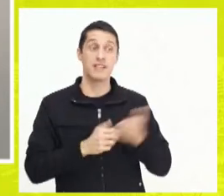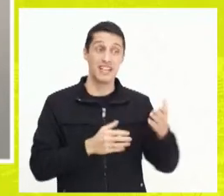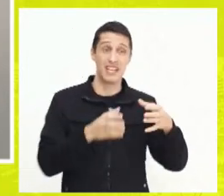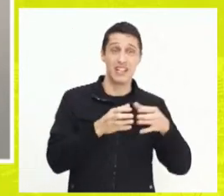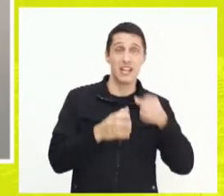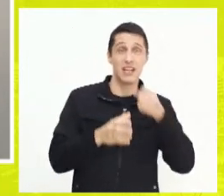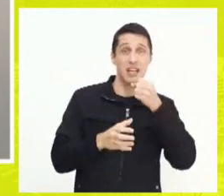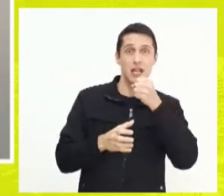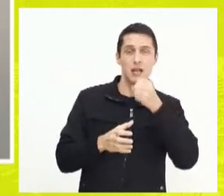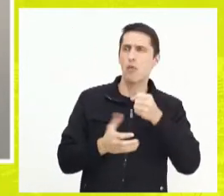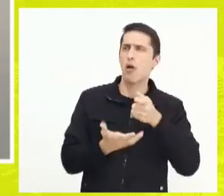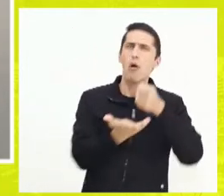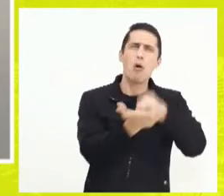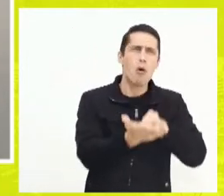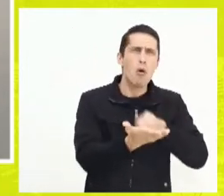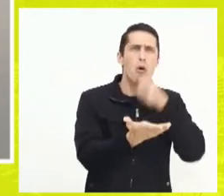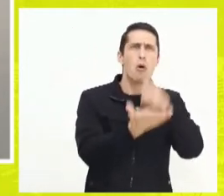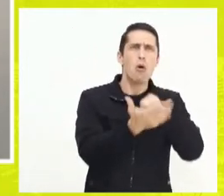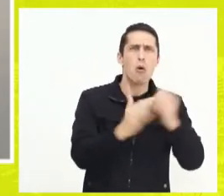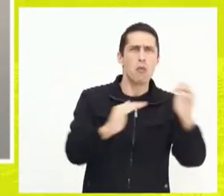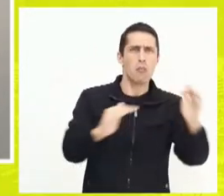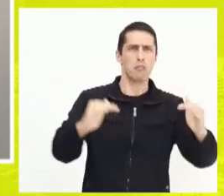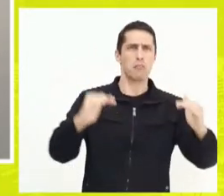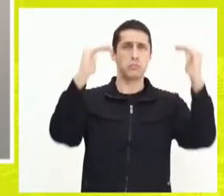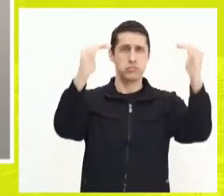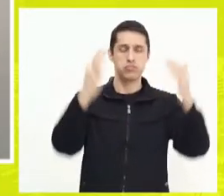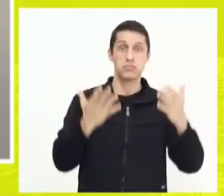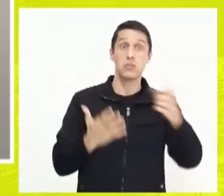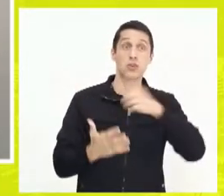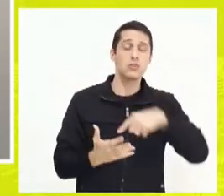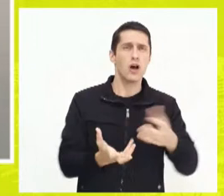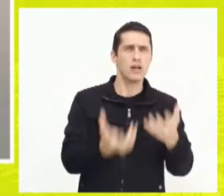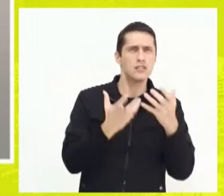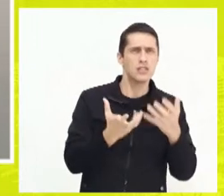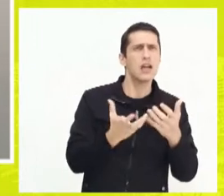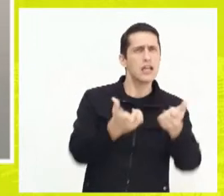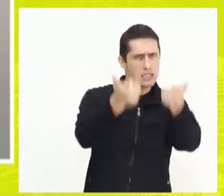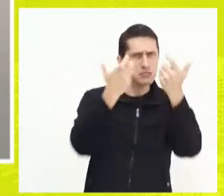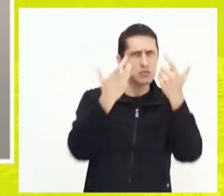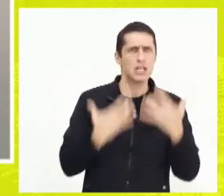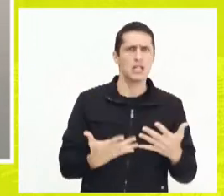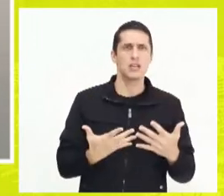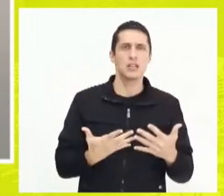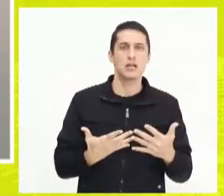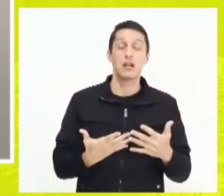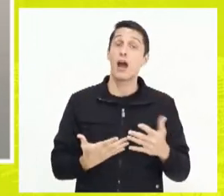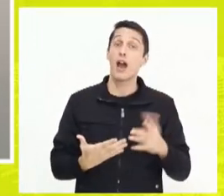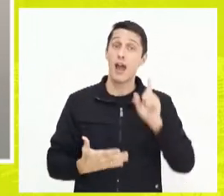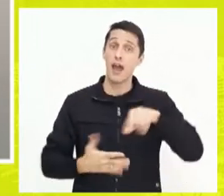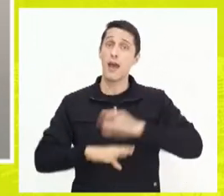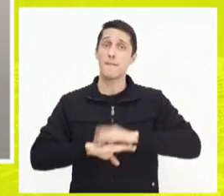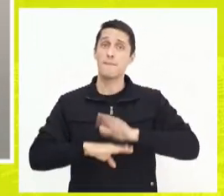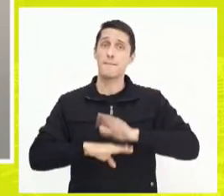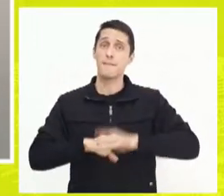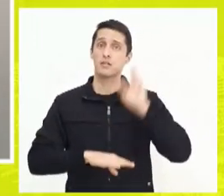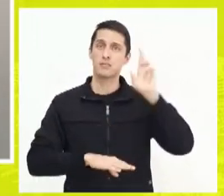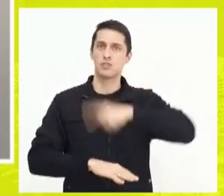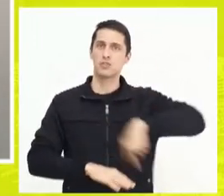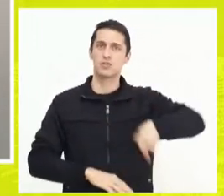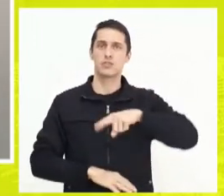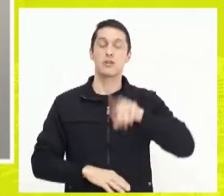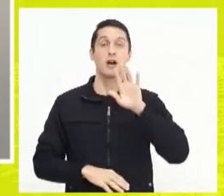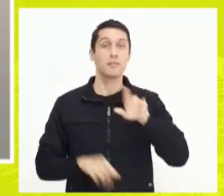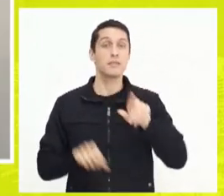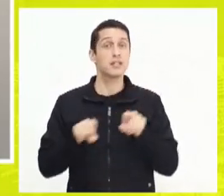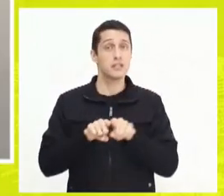they are uh demanding from authorities uh clarification this is our job that people